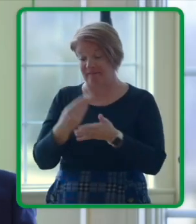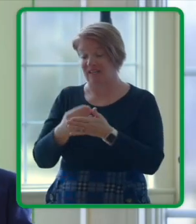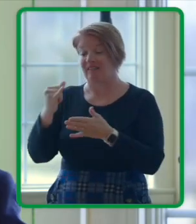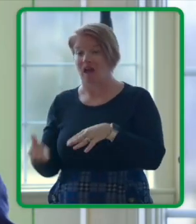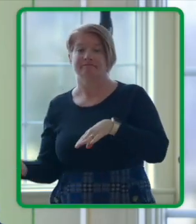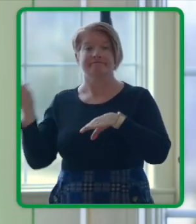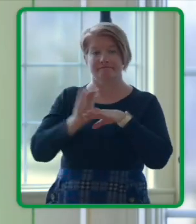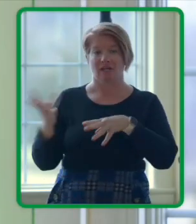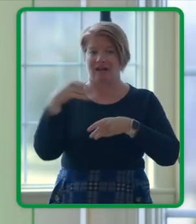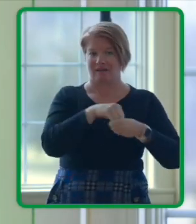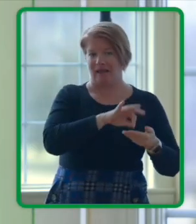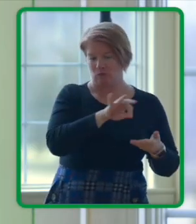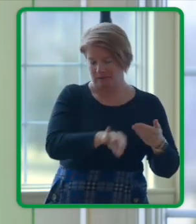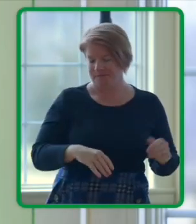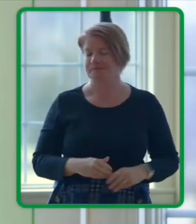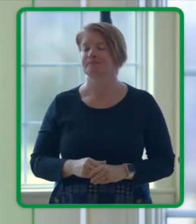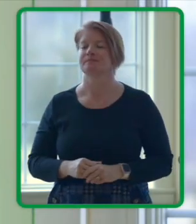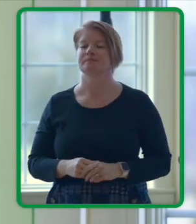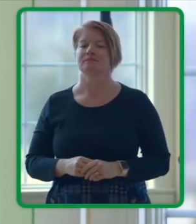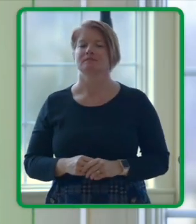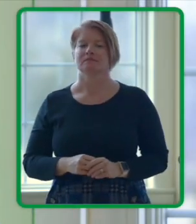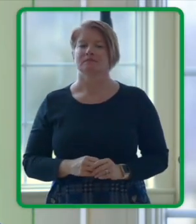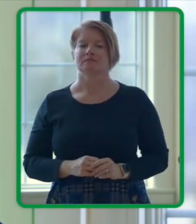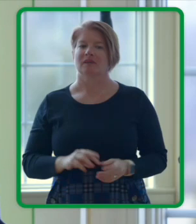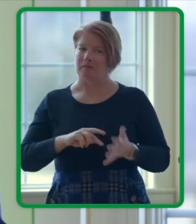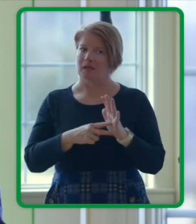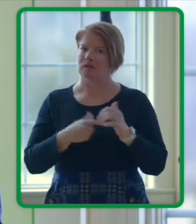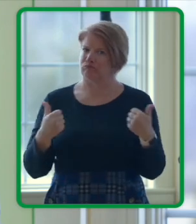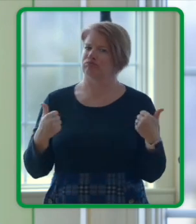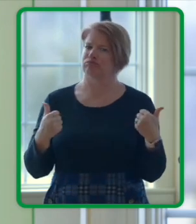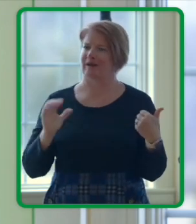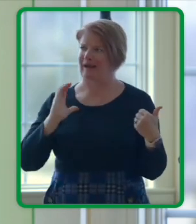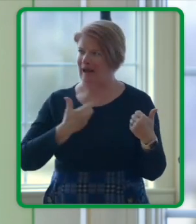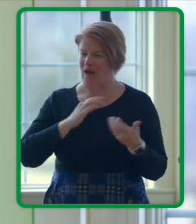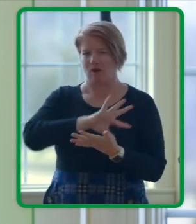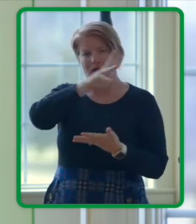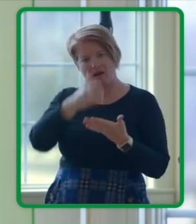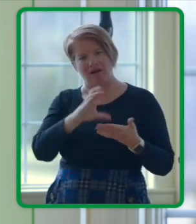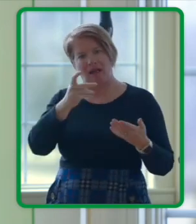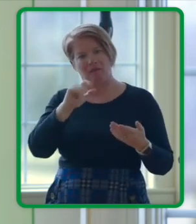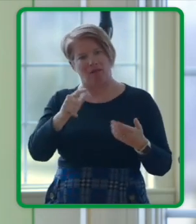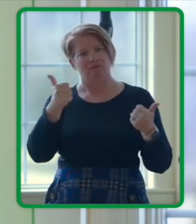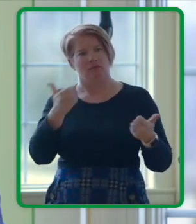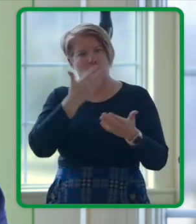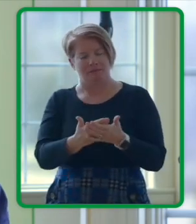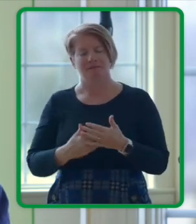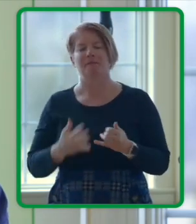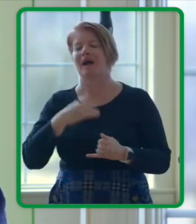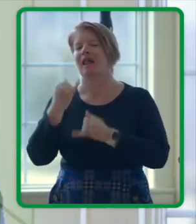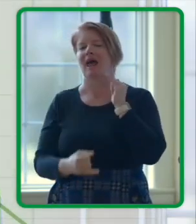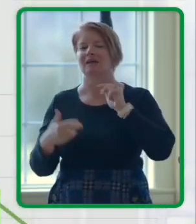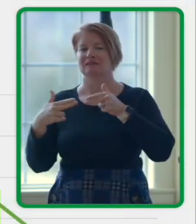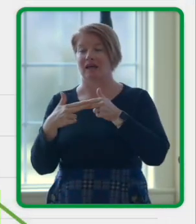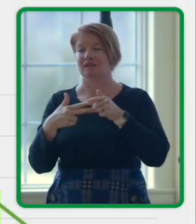capital. And so that leaves us in a very, very healthy capital position. And then on my last